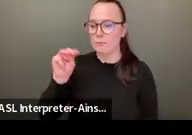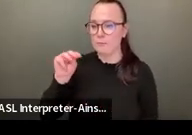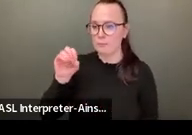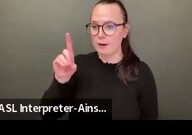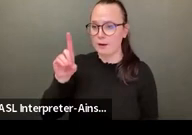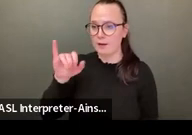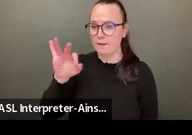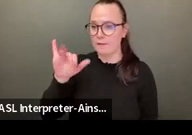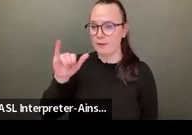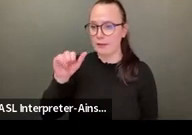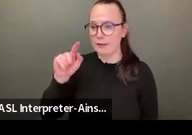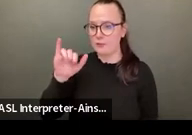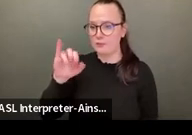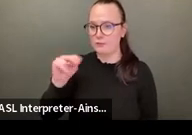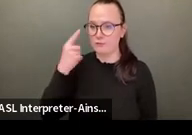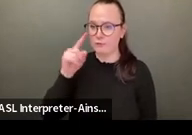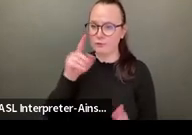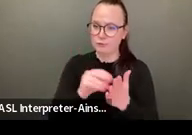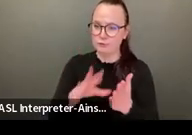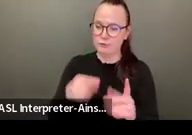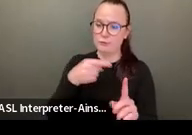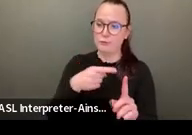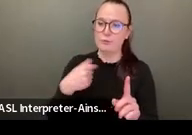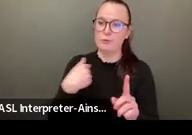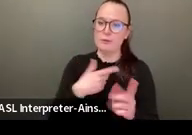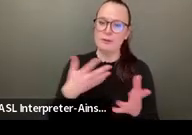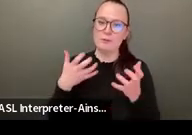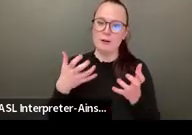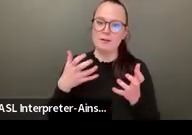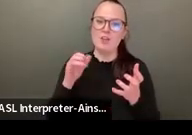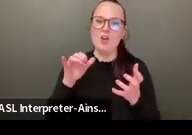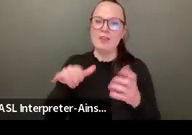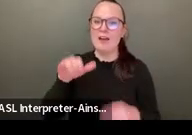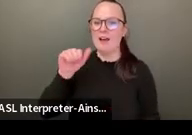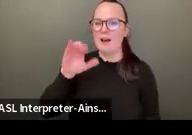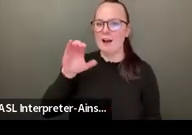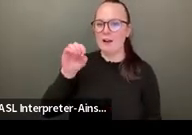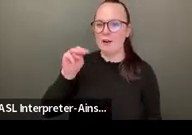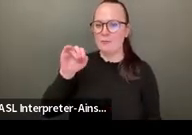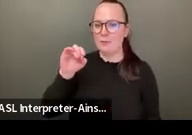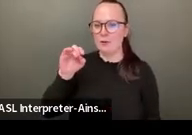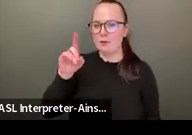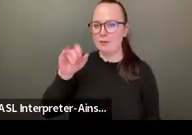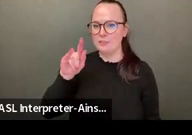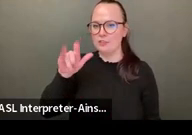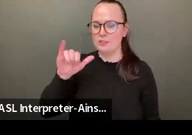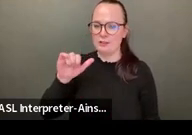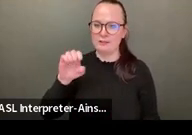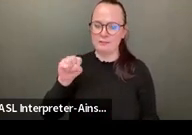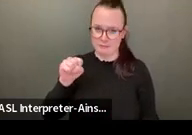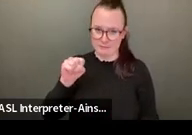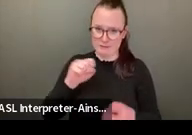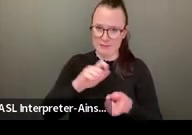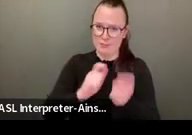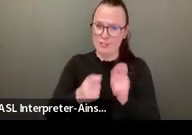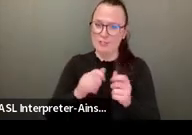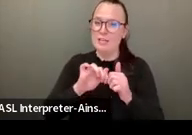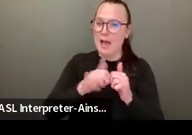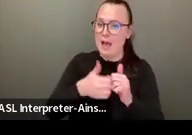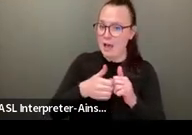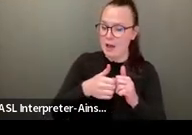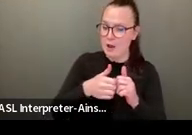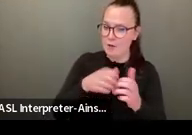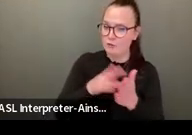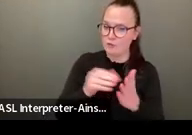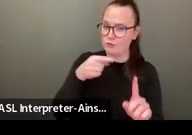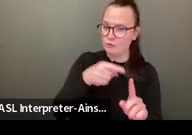like to kind of give a little highlight of an accommodation is it changes how a student learns the material, where a modification changes what